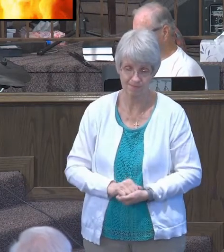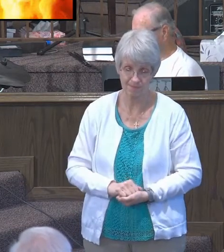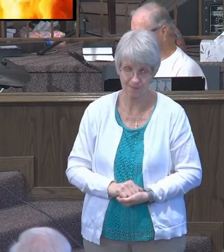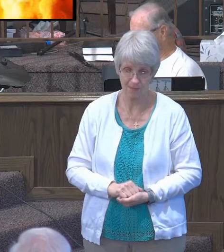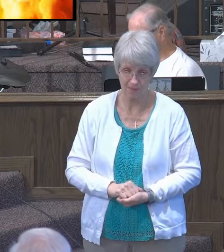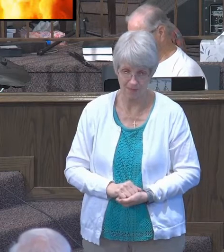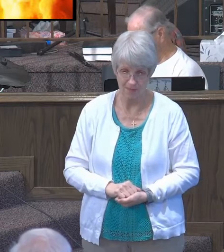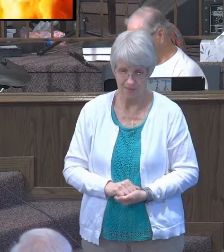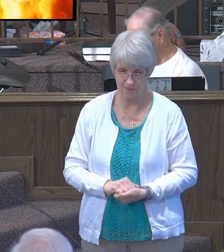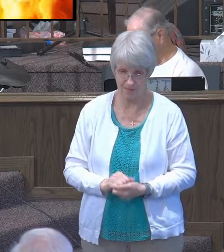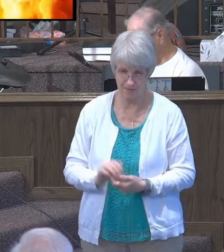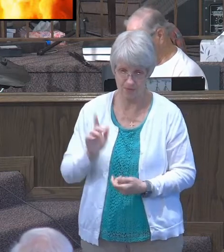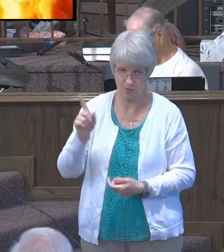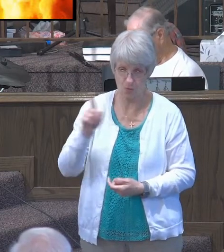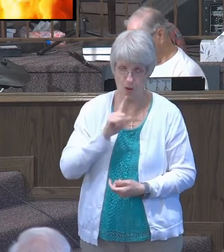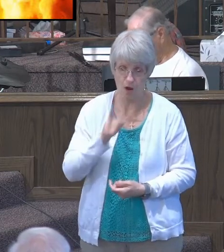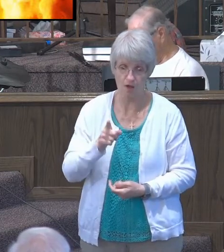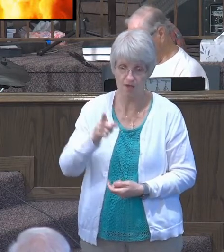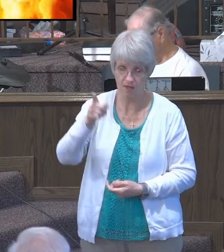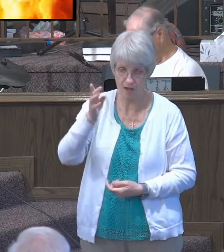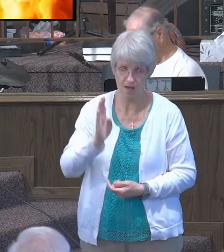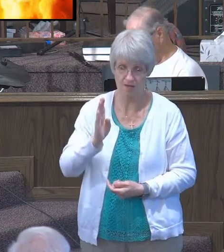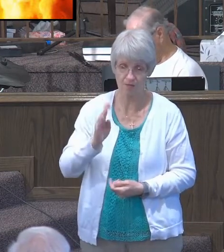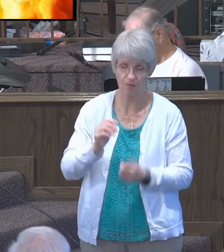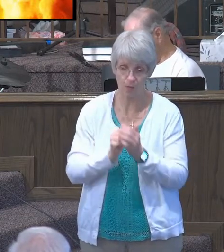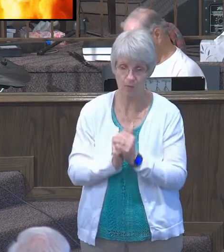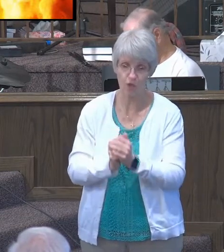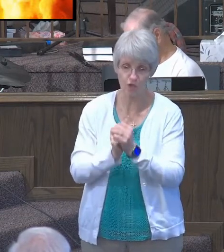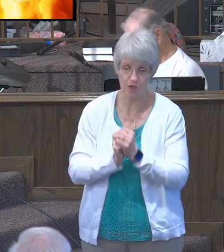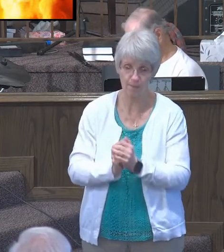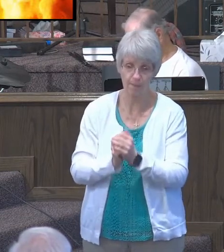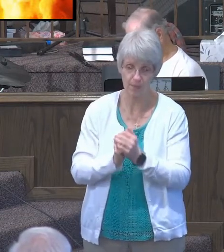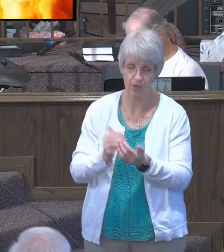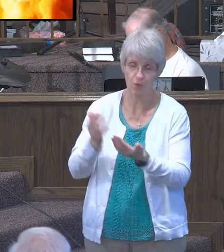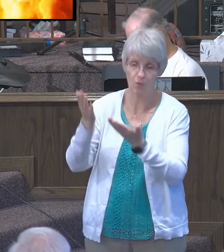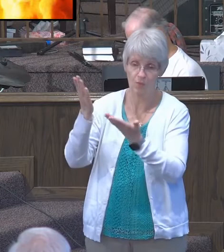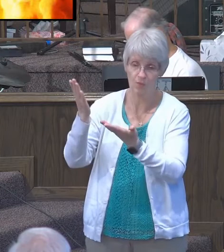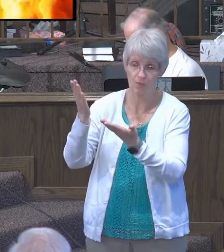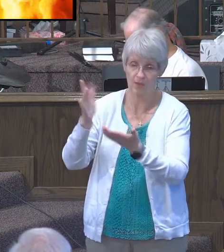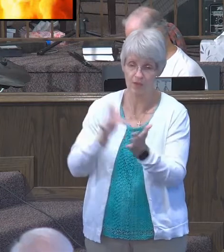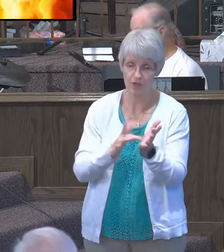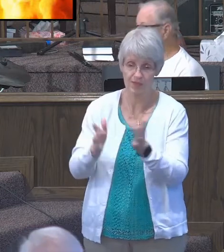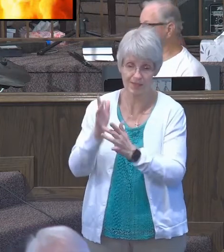God, you are God, and we worship you this morning. In Jesus' name.